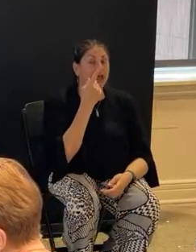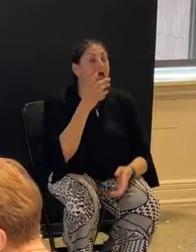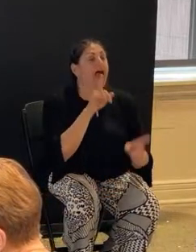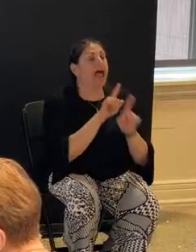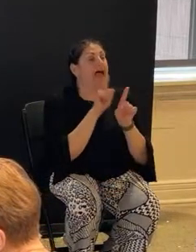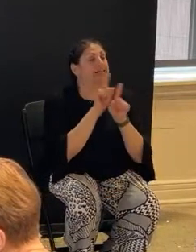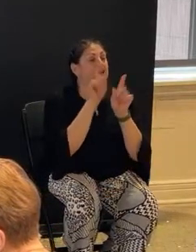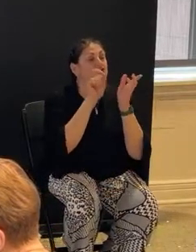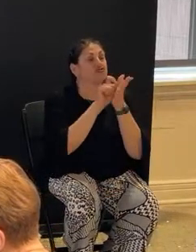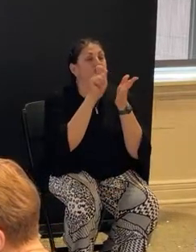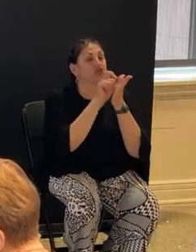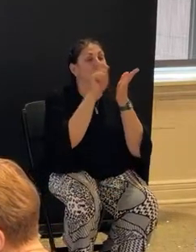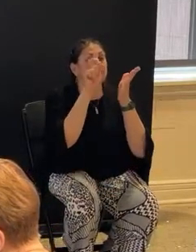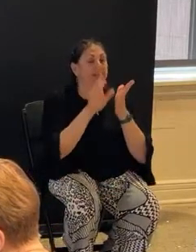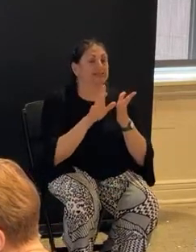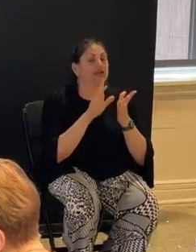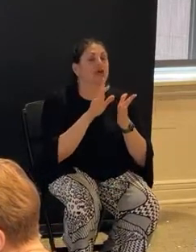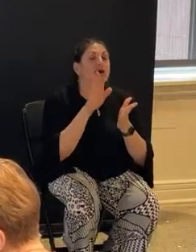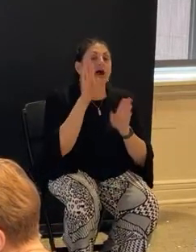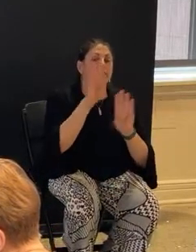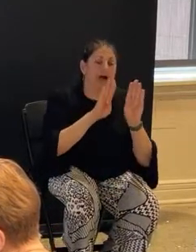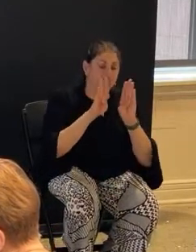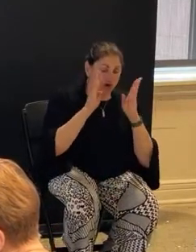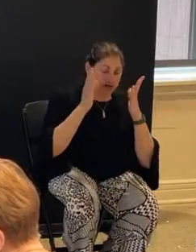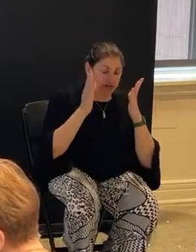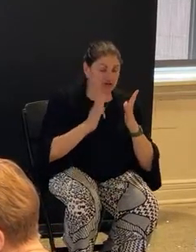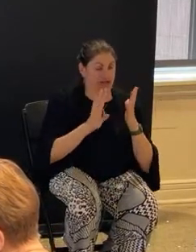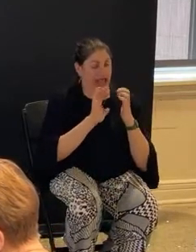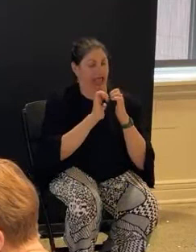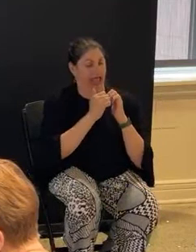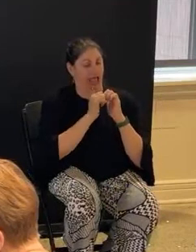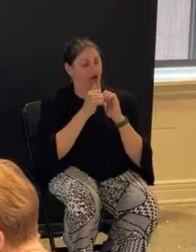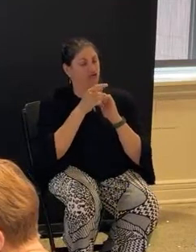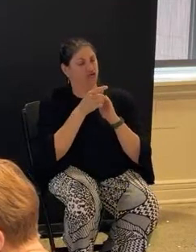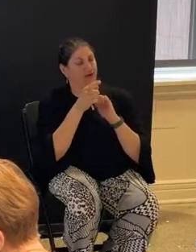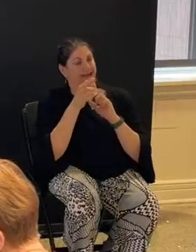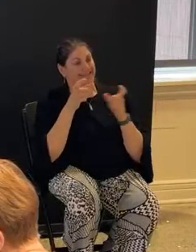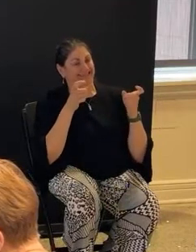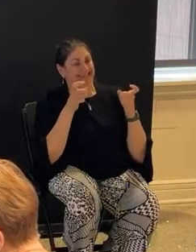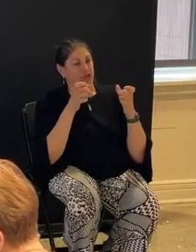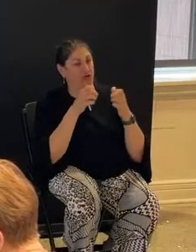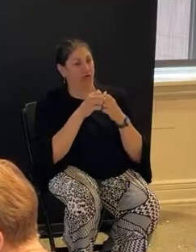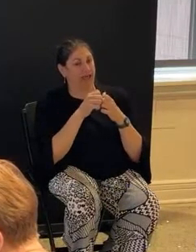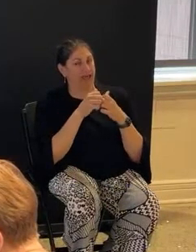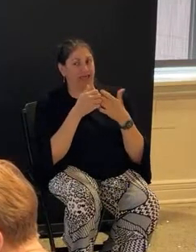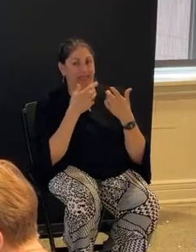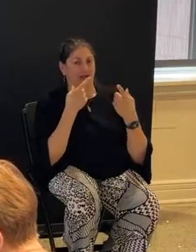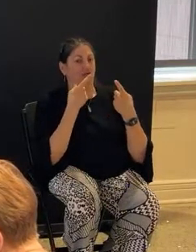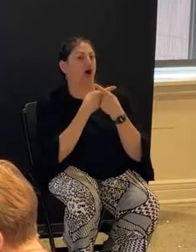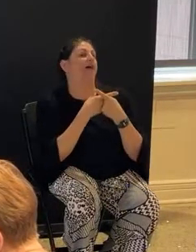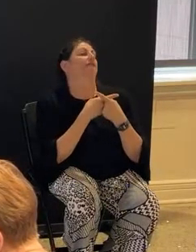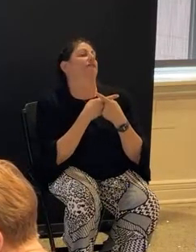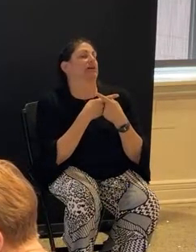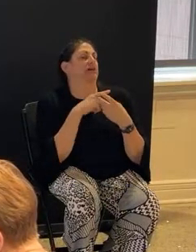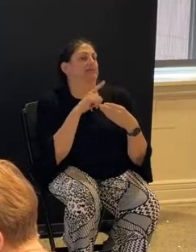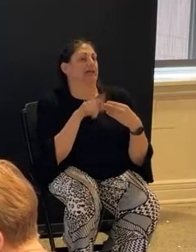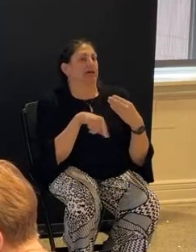as a biologist, how do you deal with your inner conflicts about, you know, how